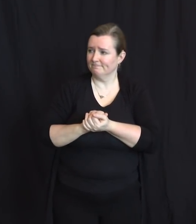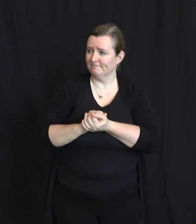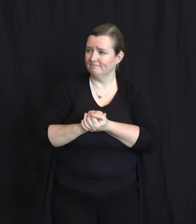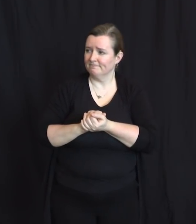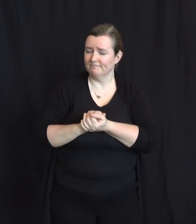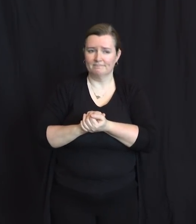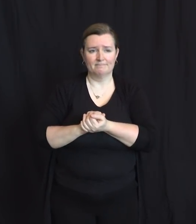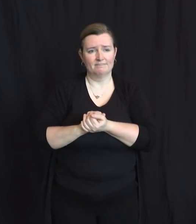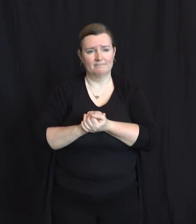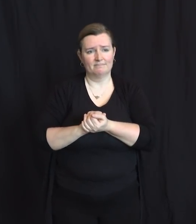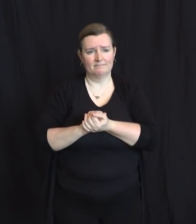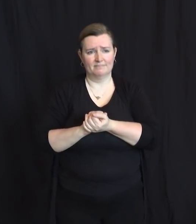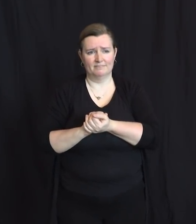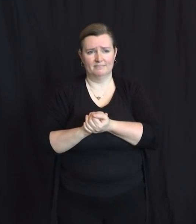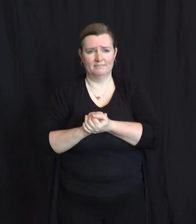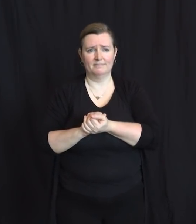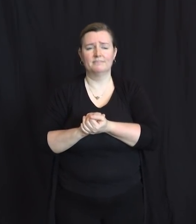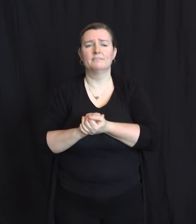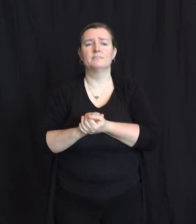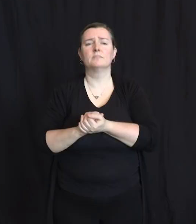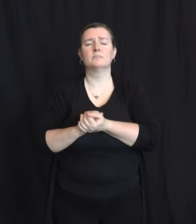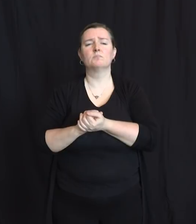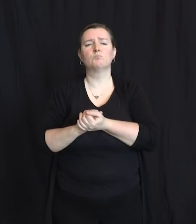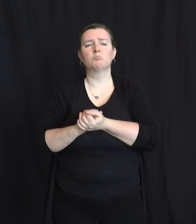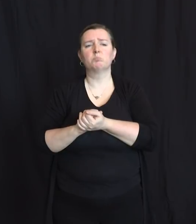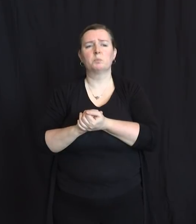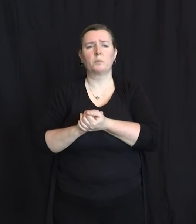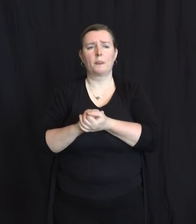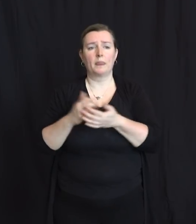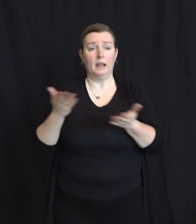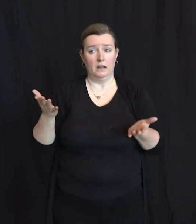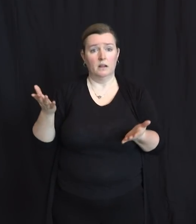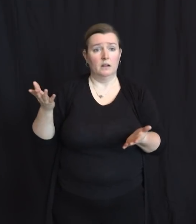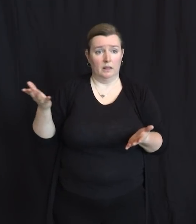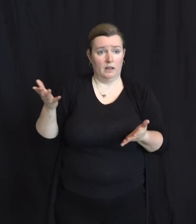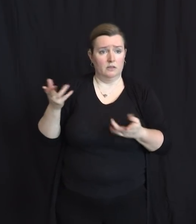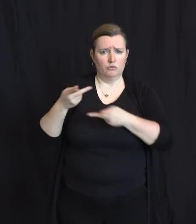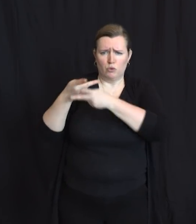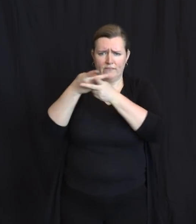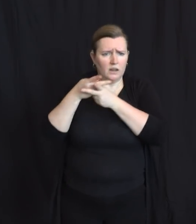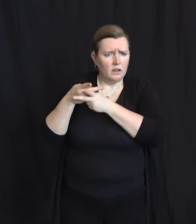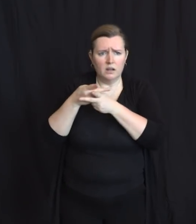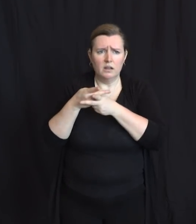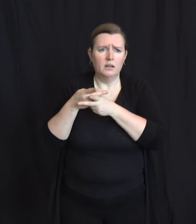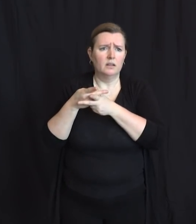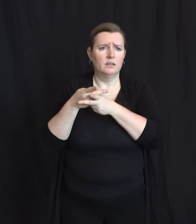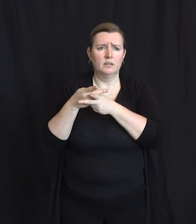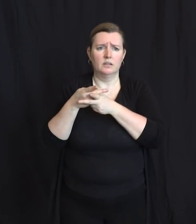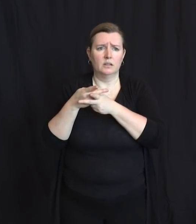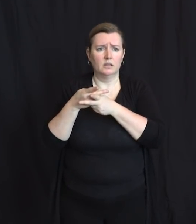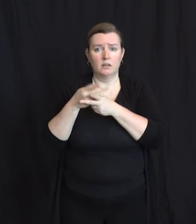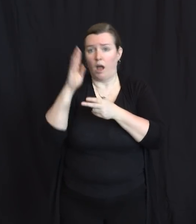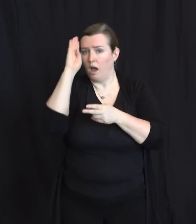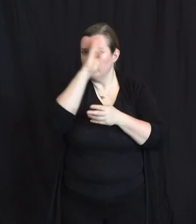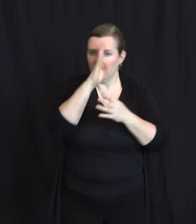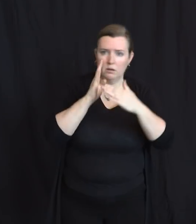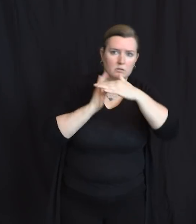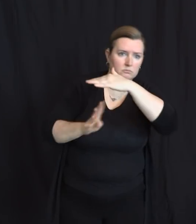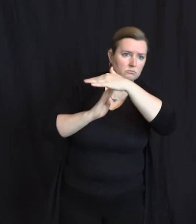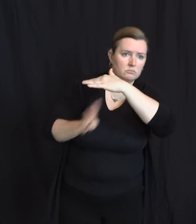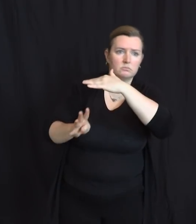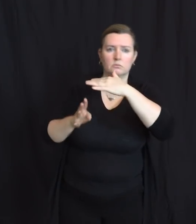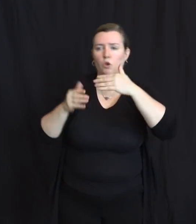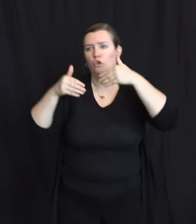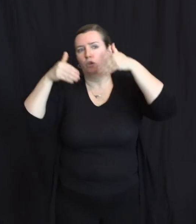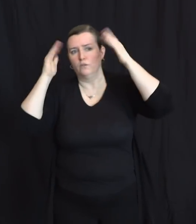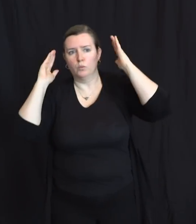ranging from the supervising and assisting in the enormous surge in the capacity of our hospitals to be able to handle this